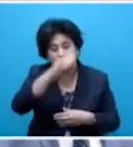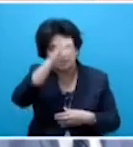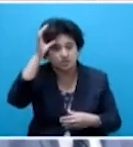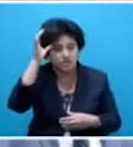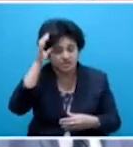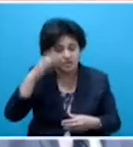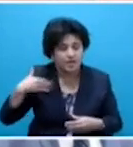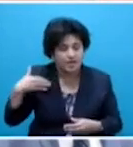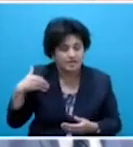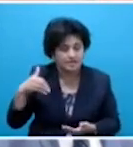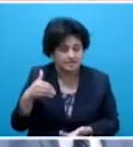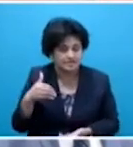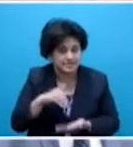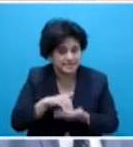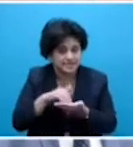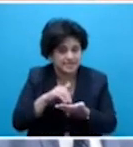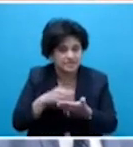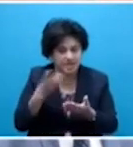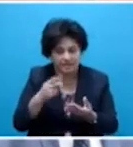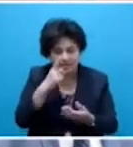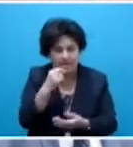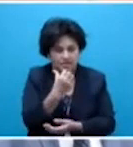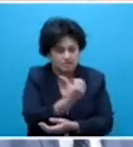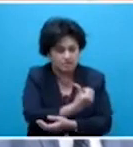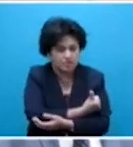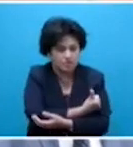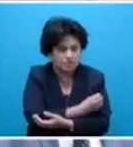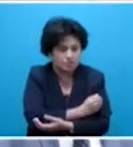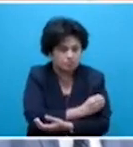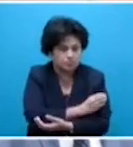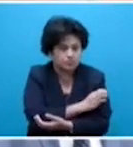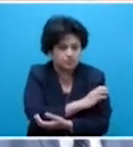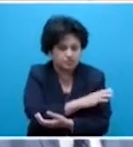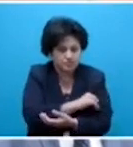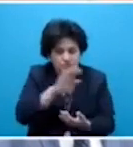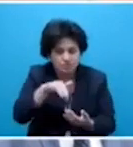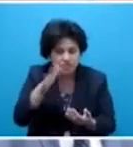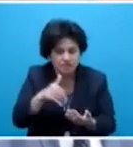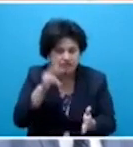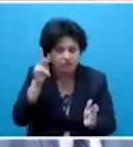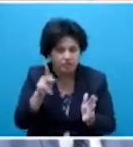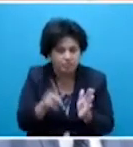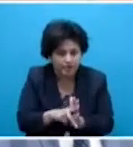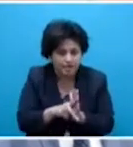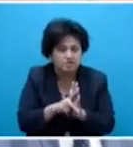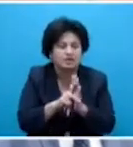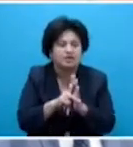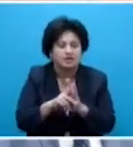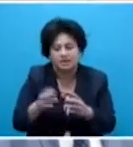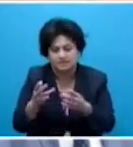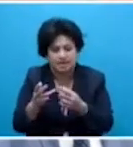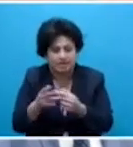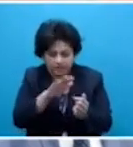are equipped and trained to do screening for high blood pressure, high blood sugars, and do lifestyle interventions through